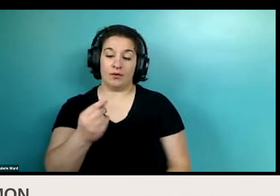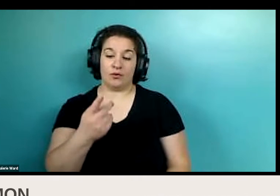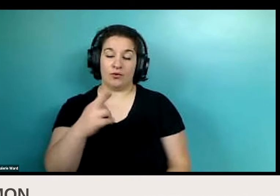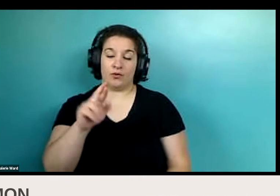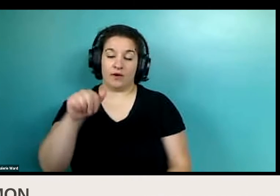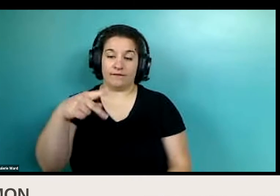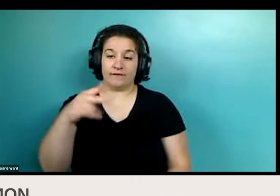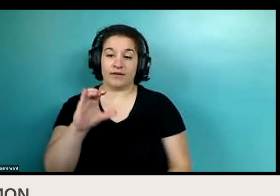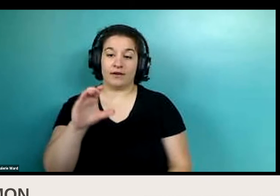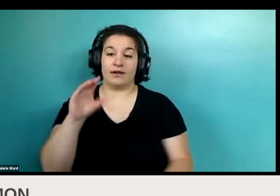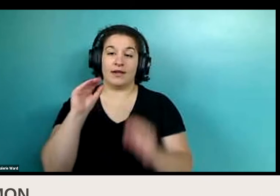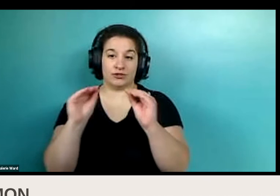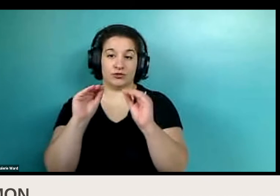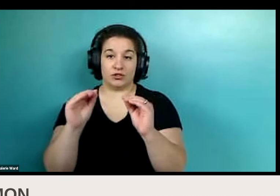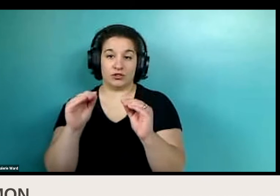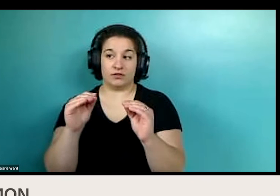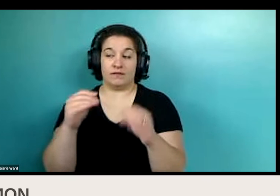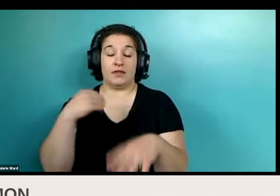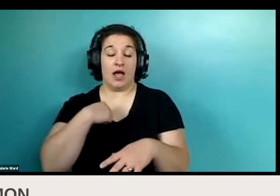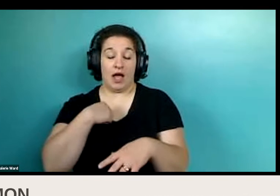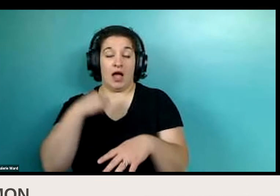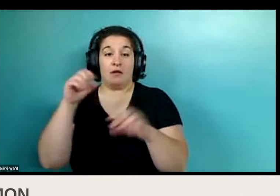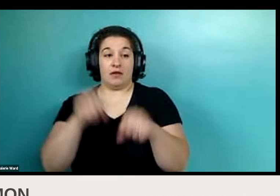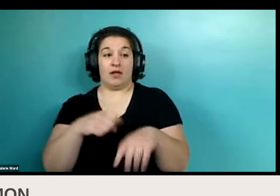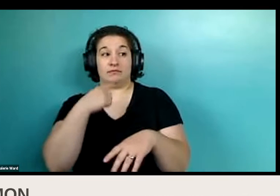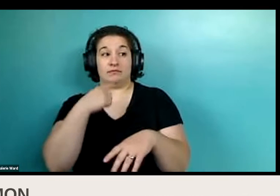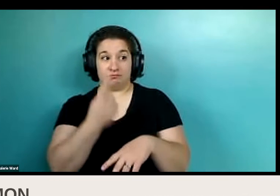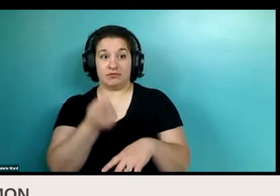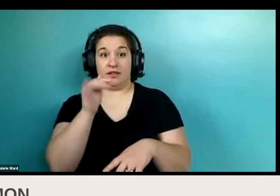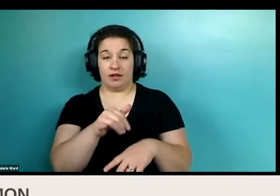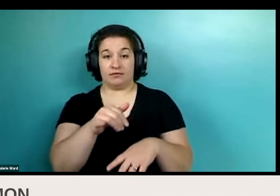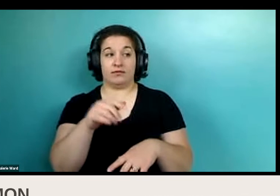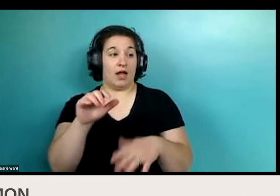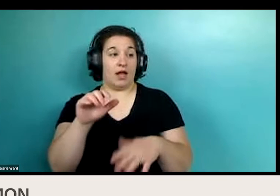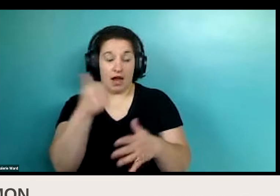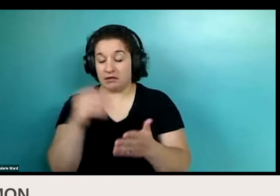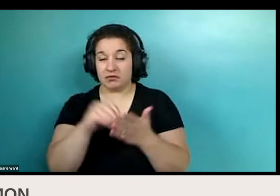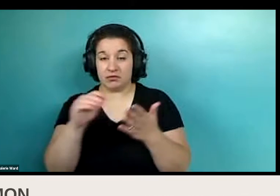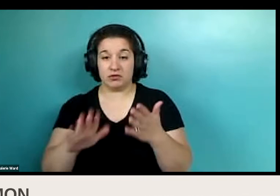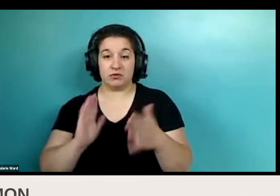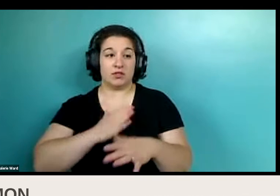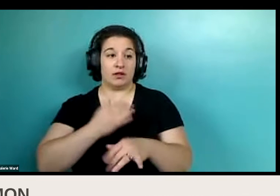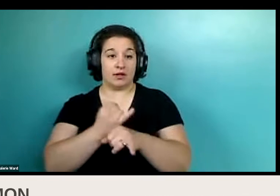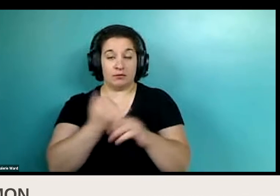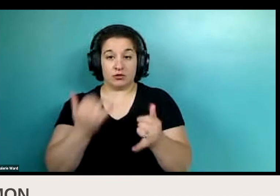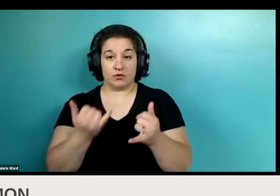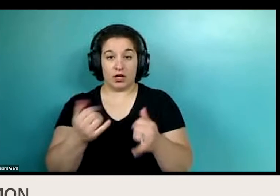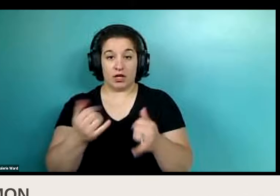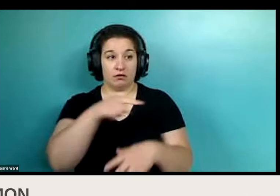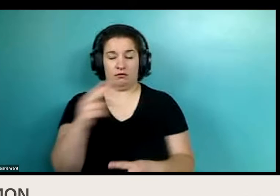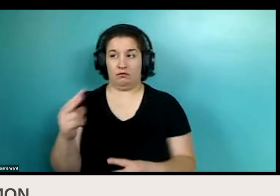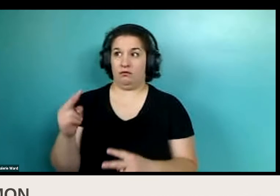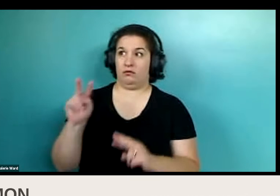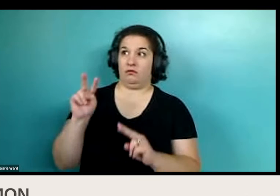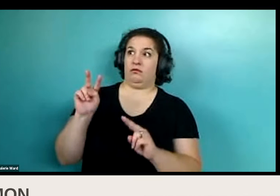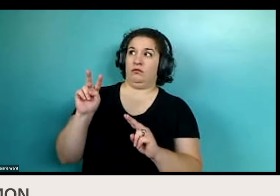campus right now, and I would say basically all of them would just look at me like I had put on some sort of terrifying Halloween mask and jumped out and